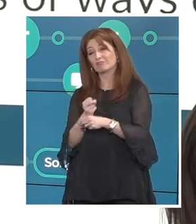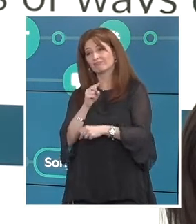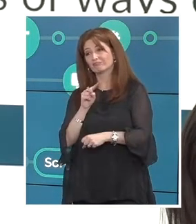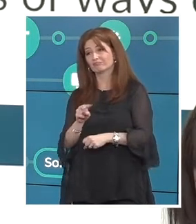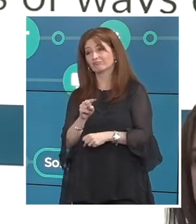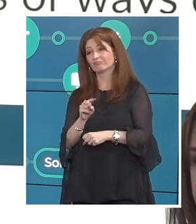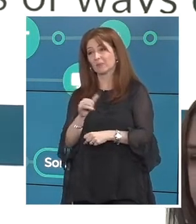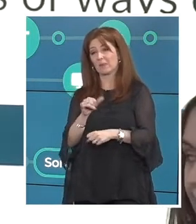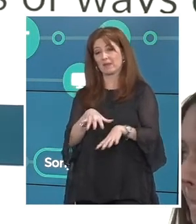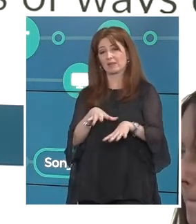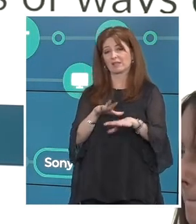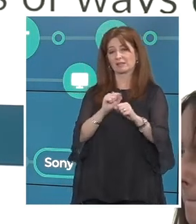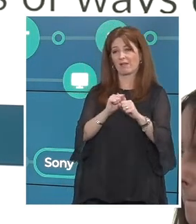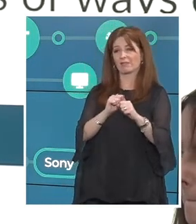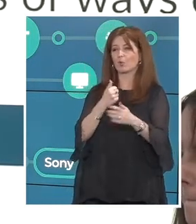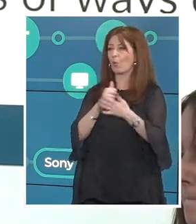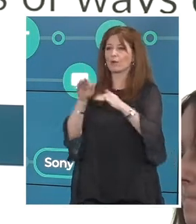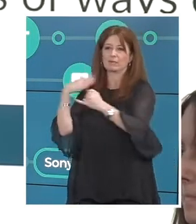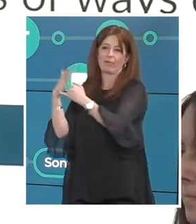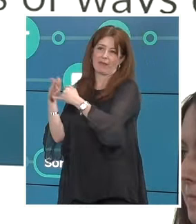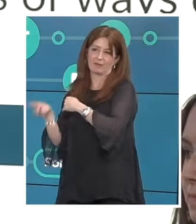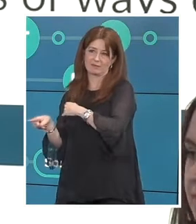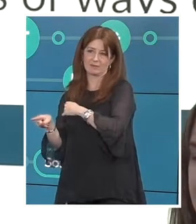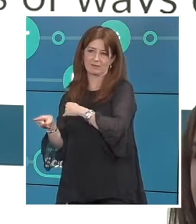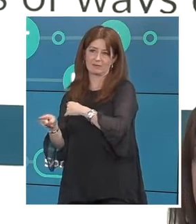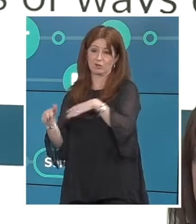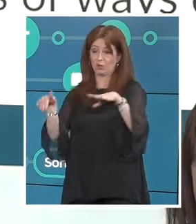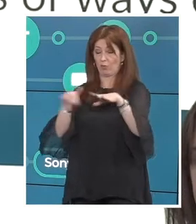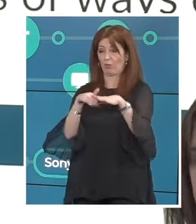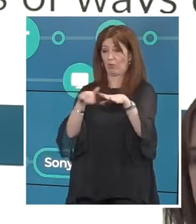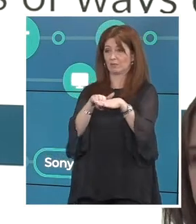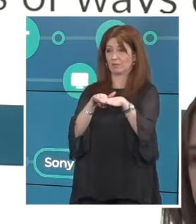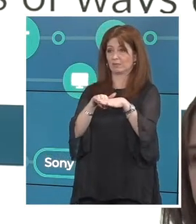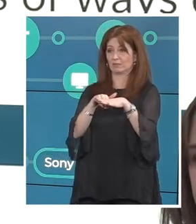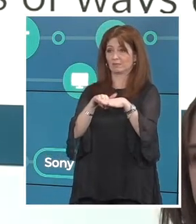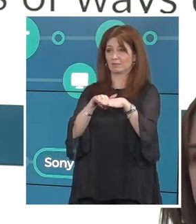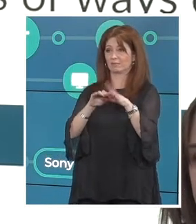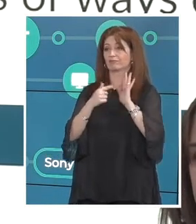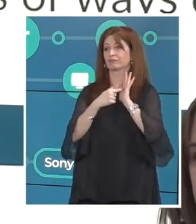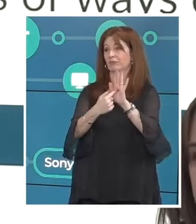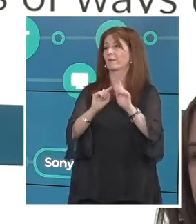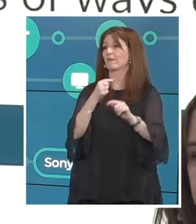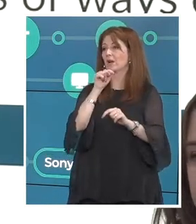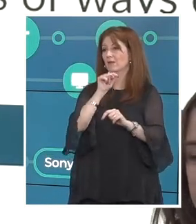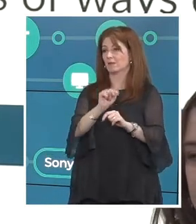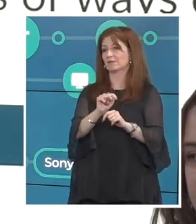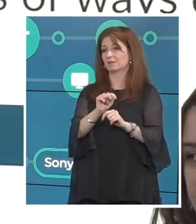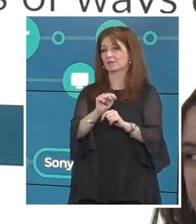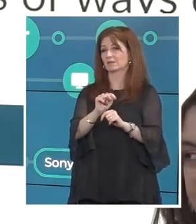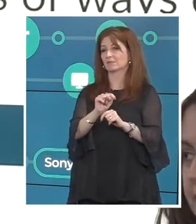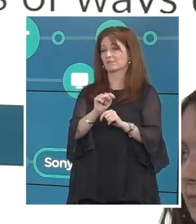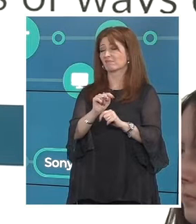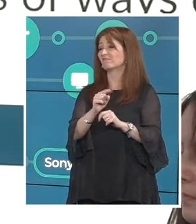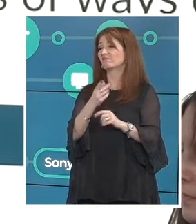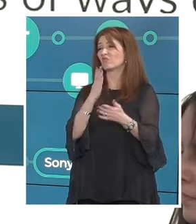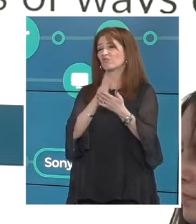than at the start of the message, you put it at the end. So the core content of your message is presented first. And that's advice for generally any sort